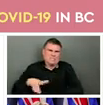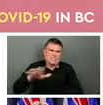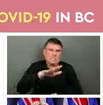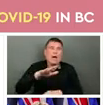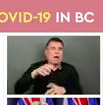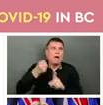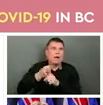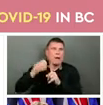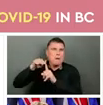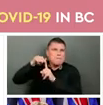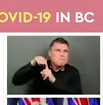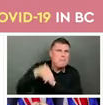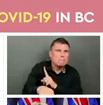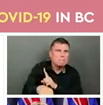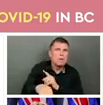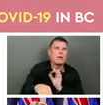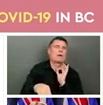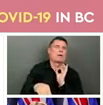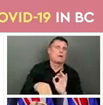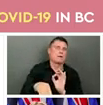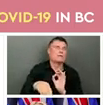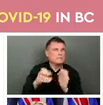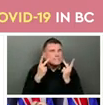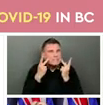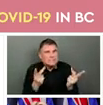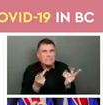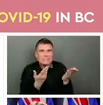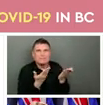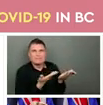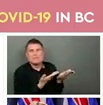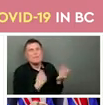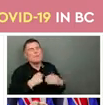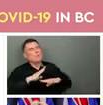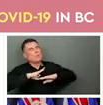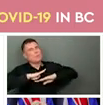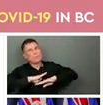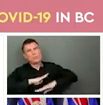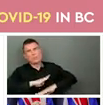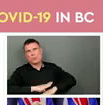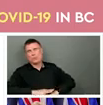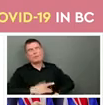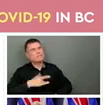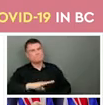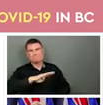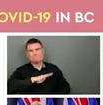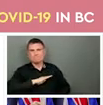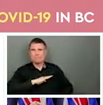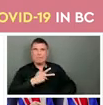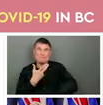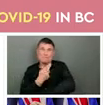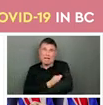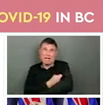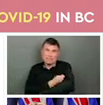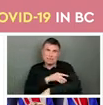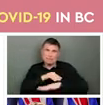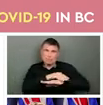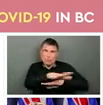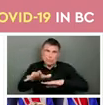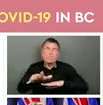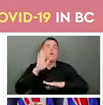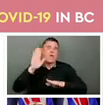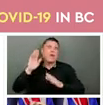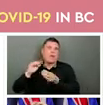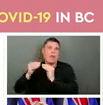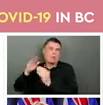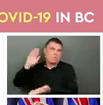So really gratifying to see that decrease across the board in all health authorities. And we see the